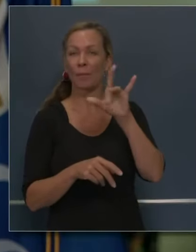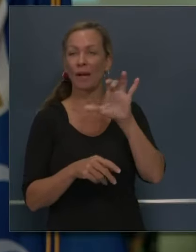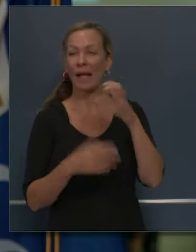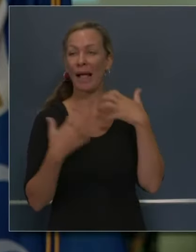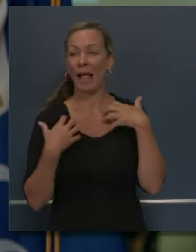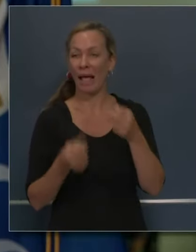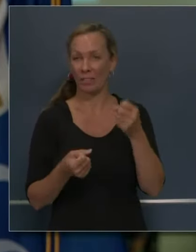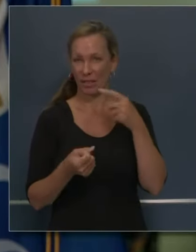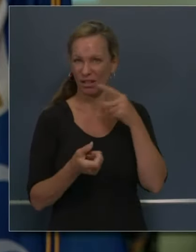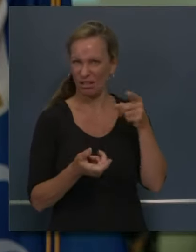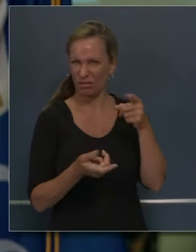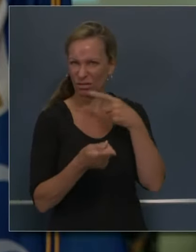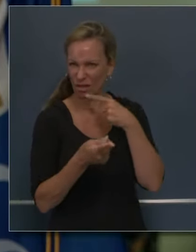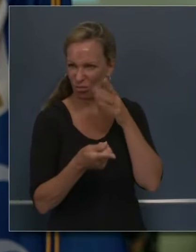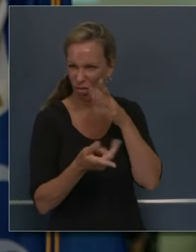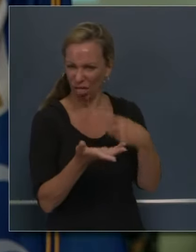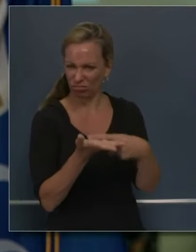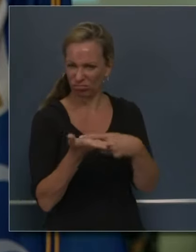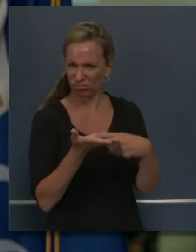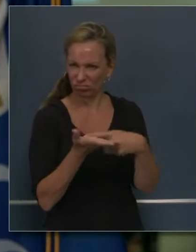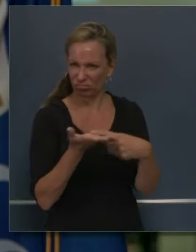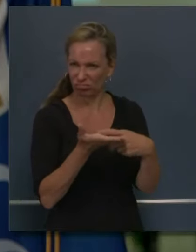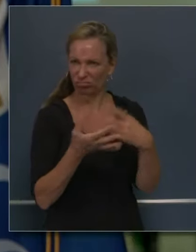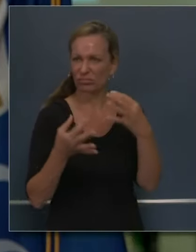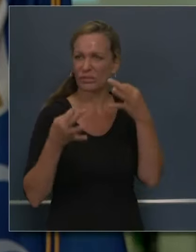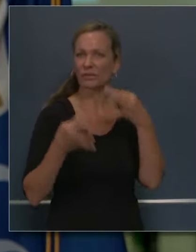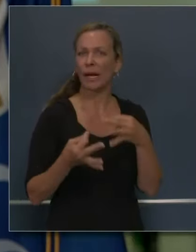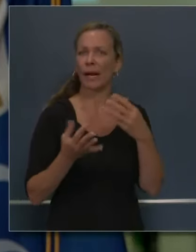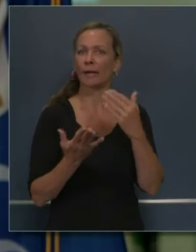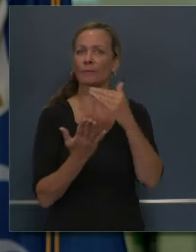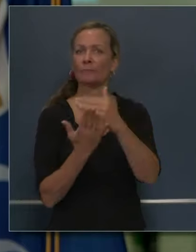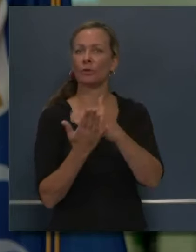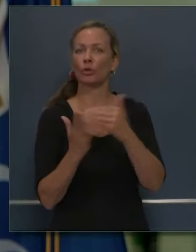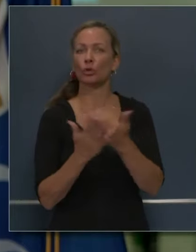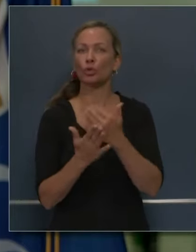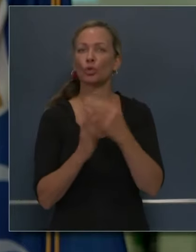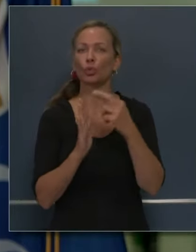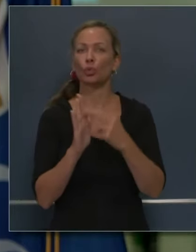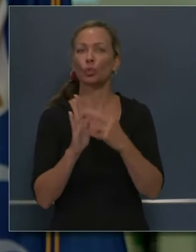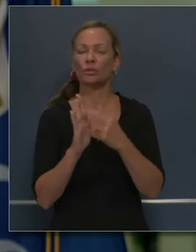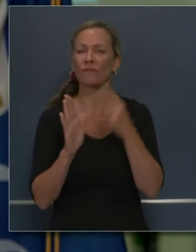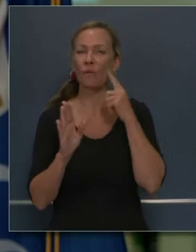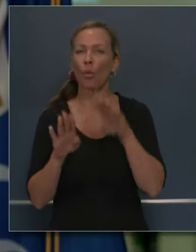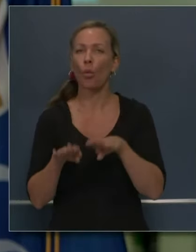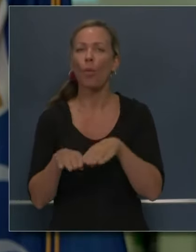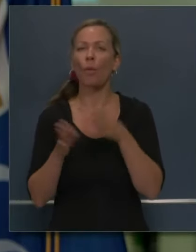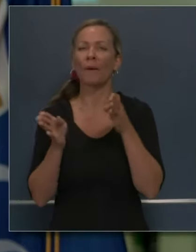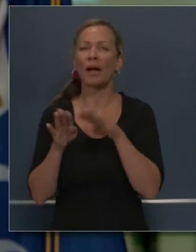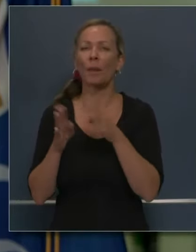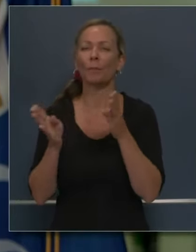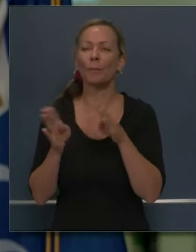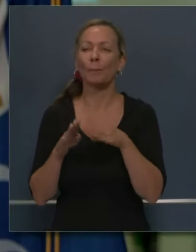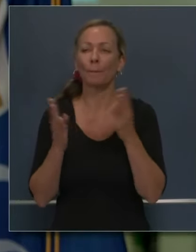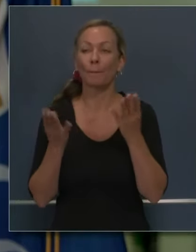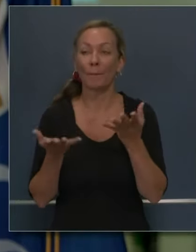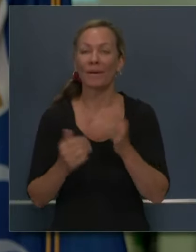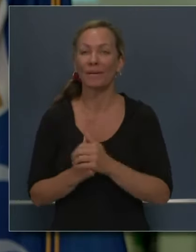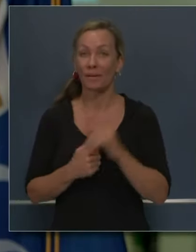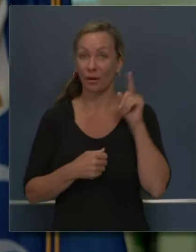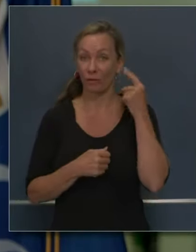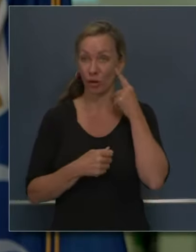weekend and wondering when we'll see the final product. You'll see them this week. Real progress was made over the weekend. We had some good dialogue. We're making